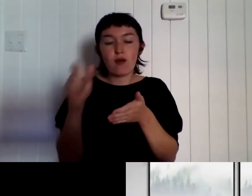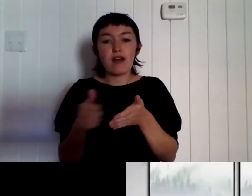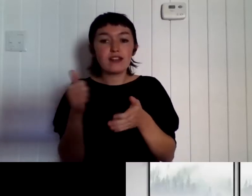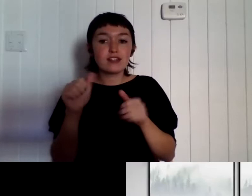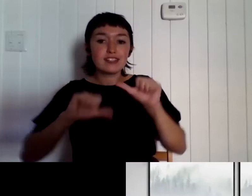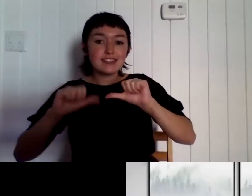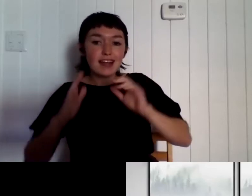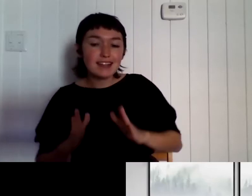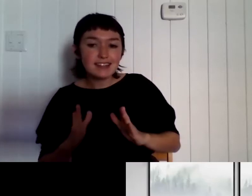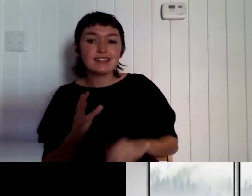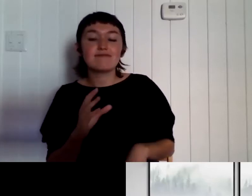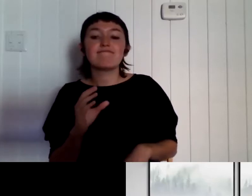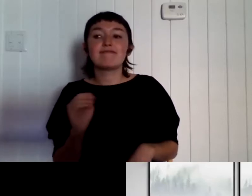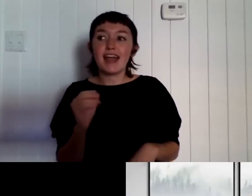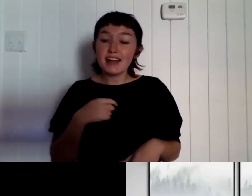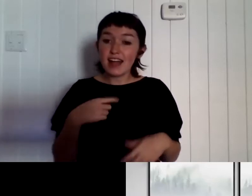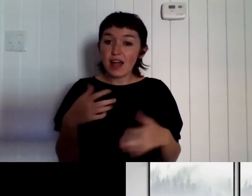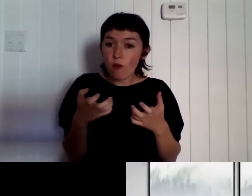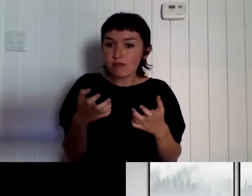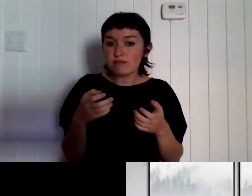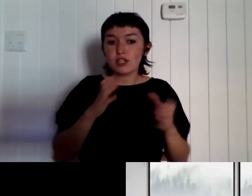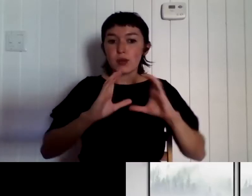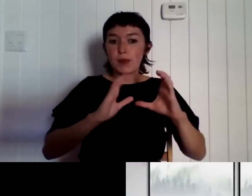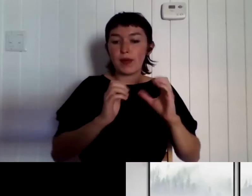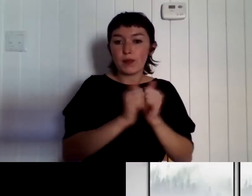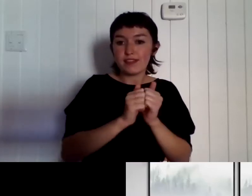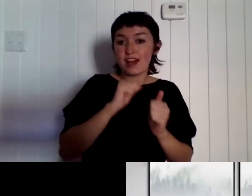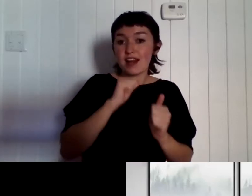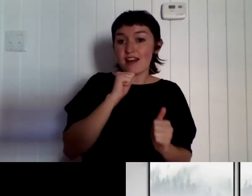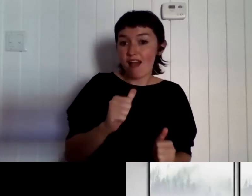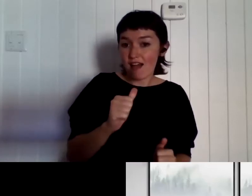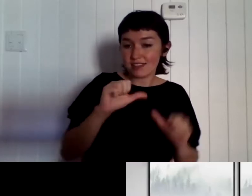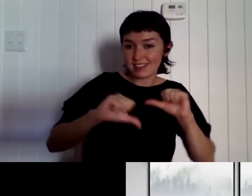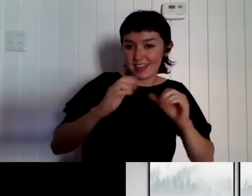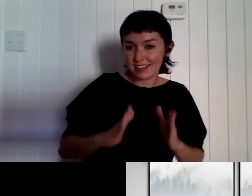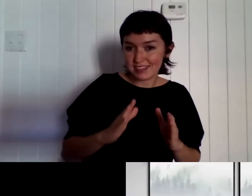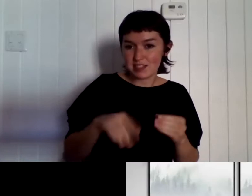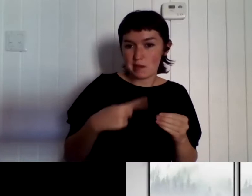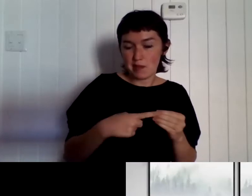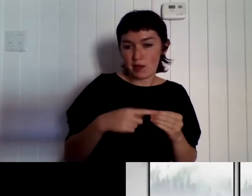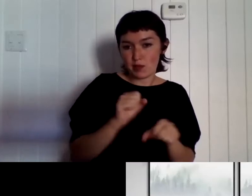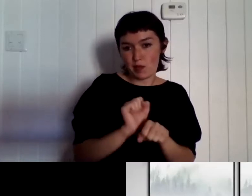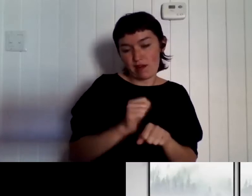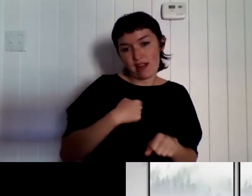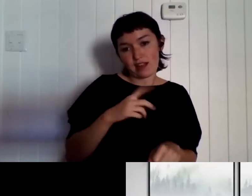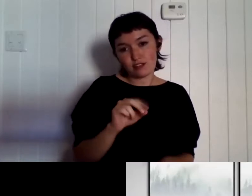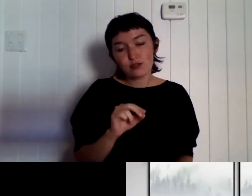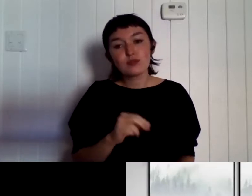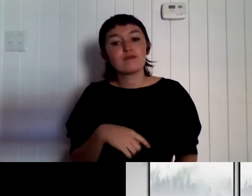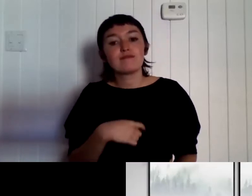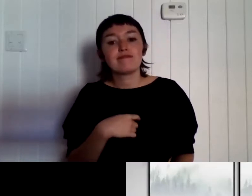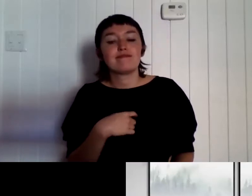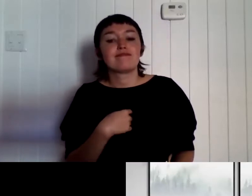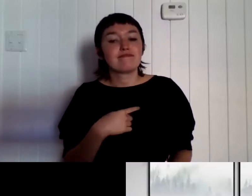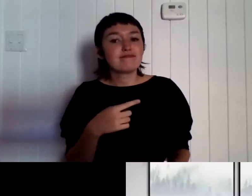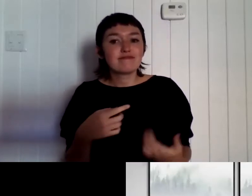in science communication, so talking to non-scientists about the science that we do. So outreach is another big part of my job, which is why I'm really happy to be